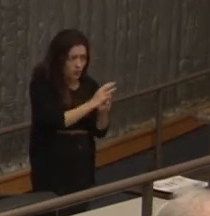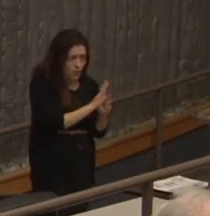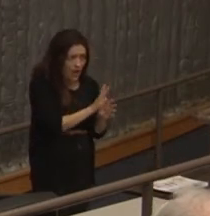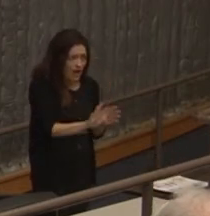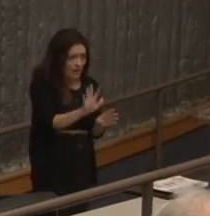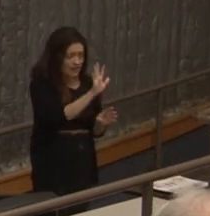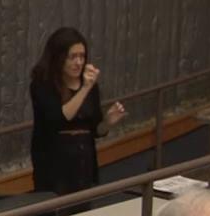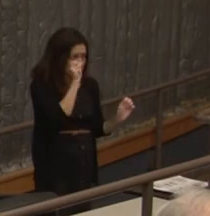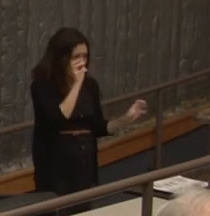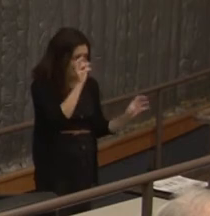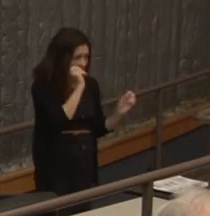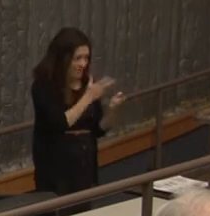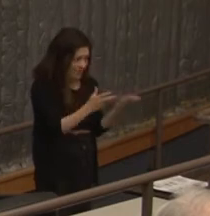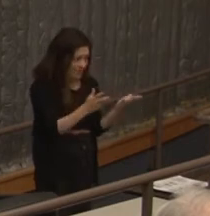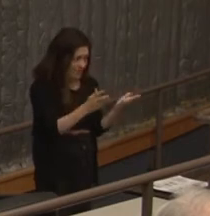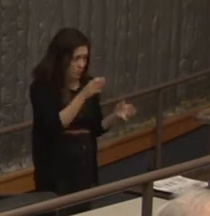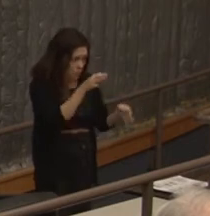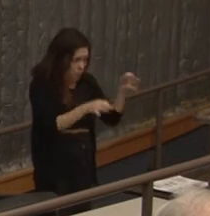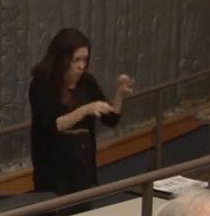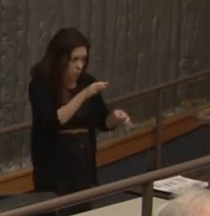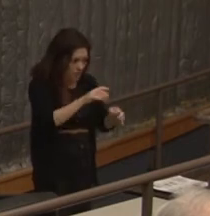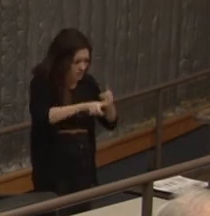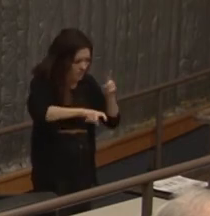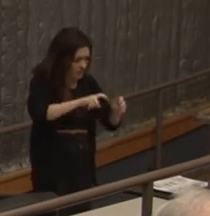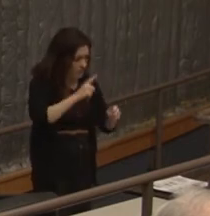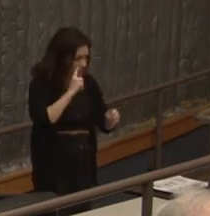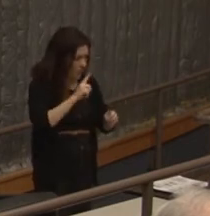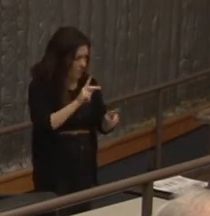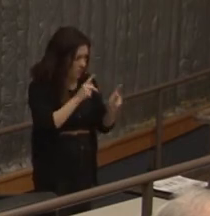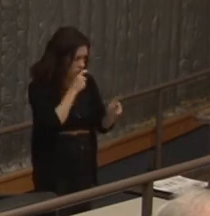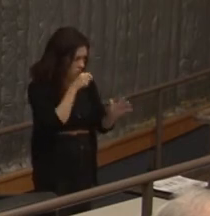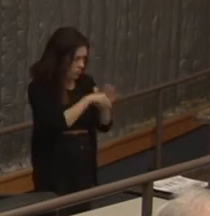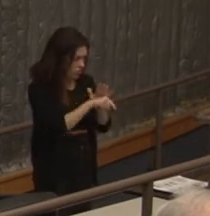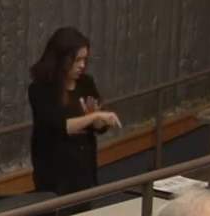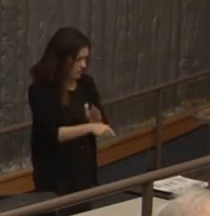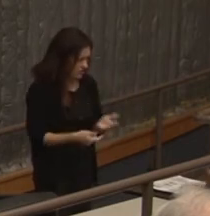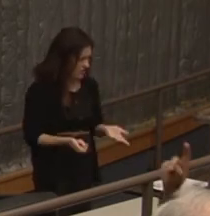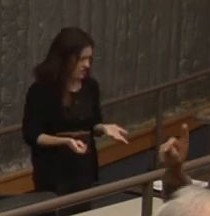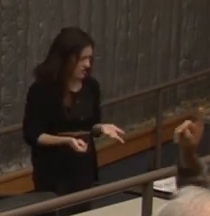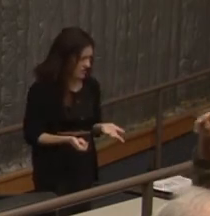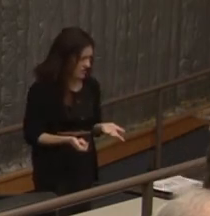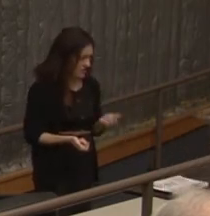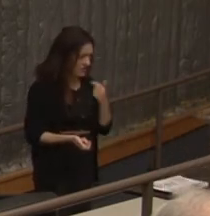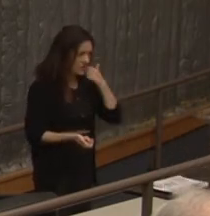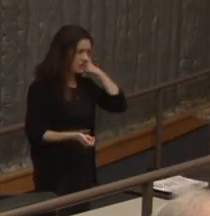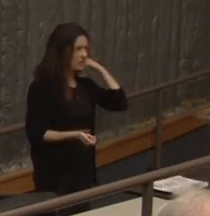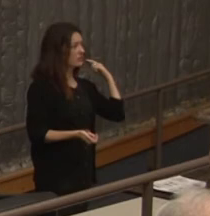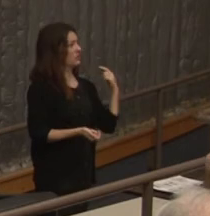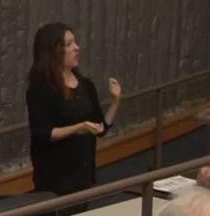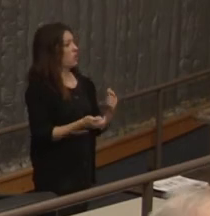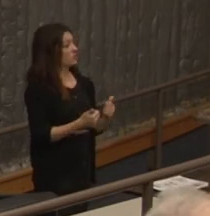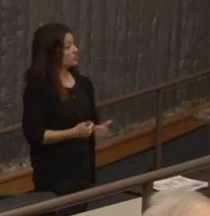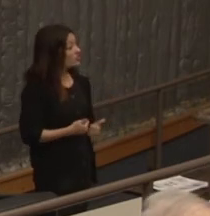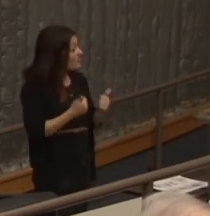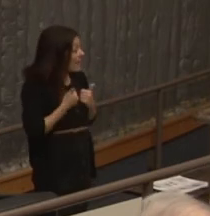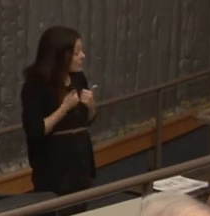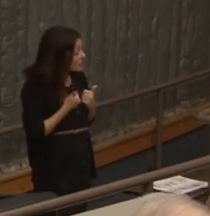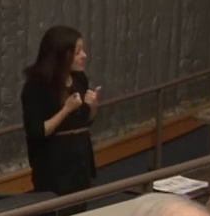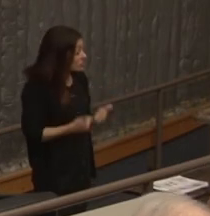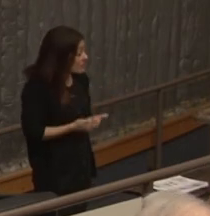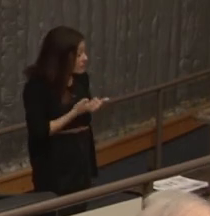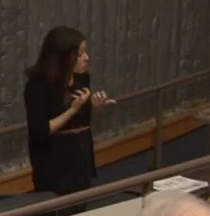So it was available. It's not the survivors who didn't want to talk about it. It's the people who didn't want to hear about